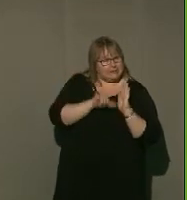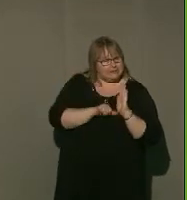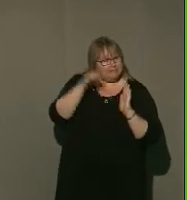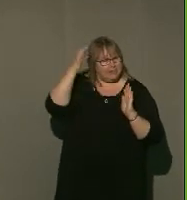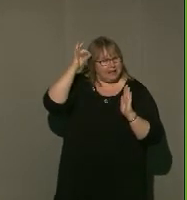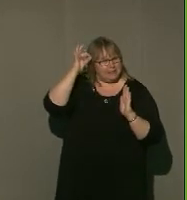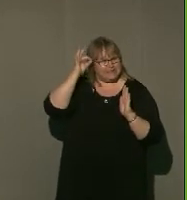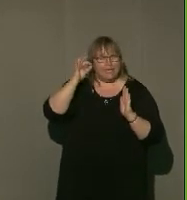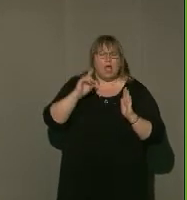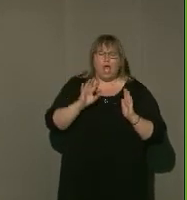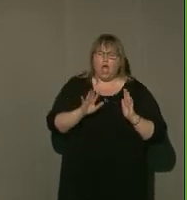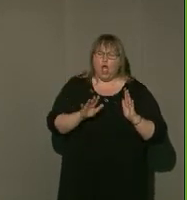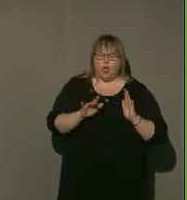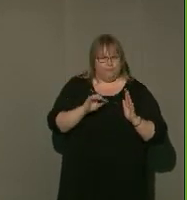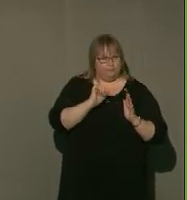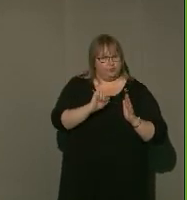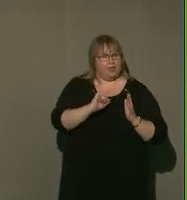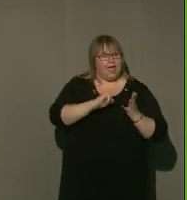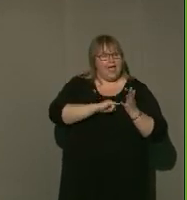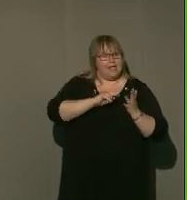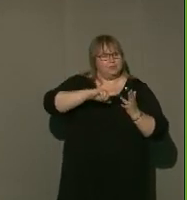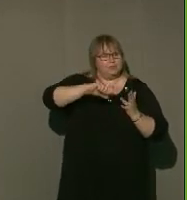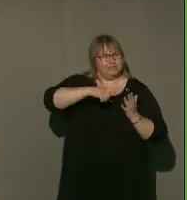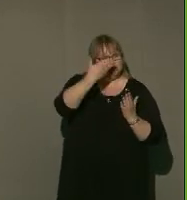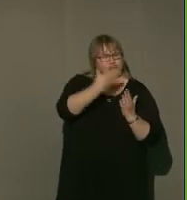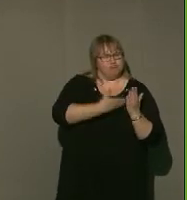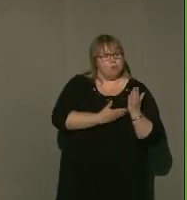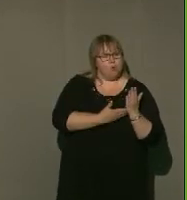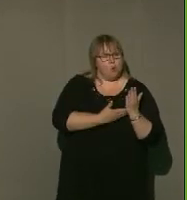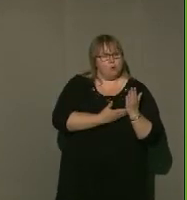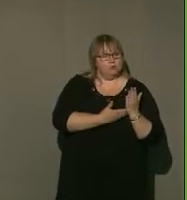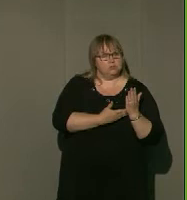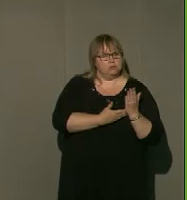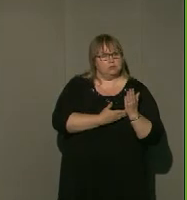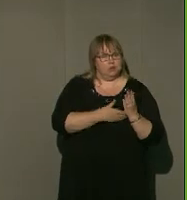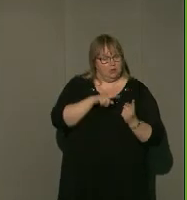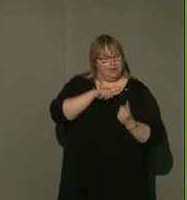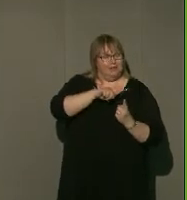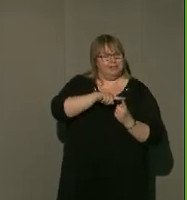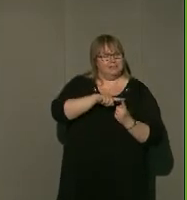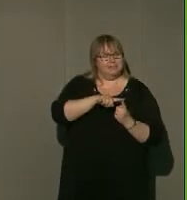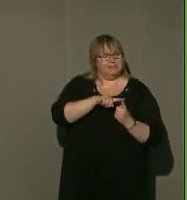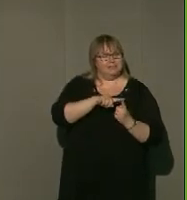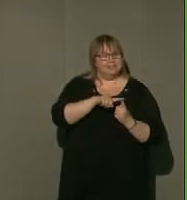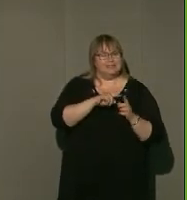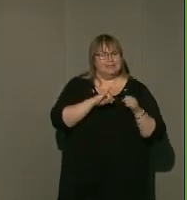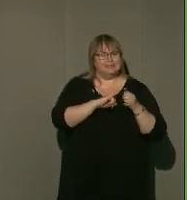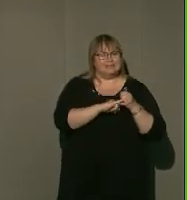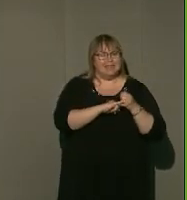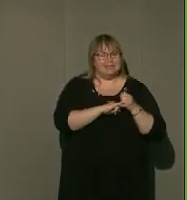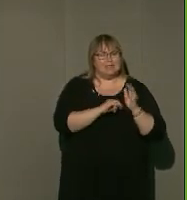They're listed in the SOC report. There are 2 places on Standing Order Committee, as I've already